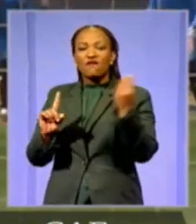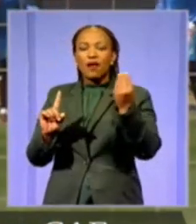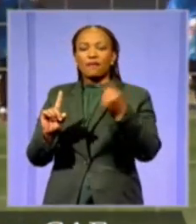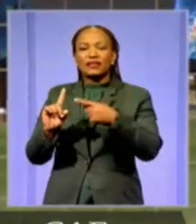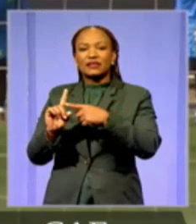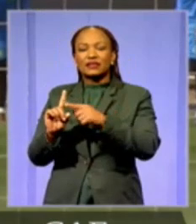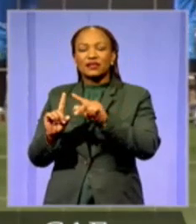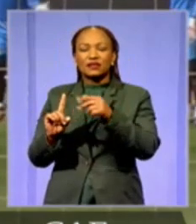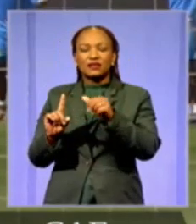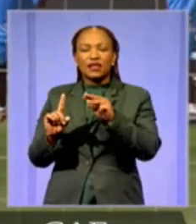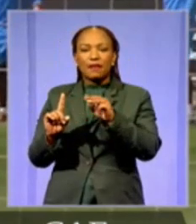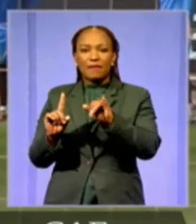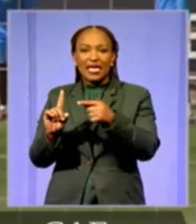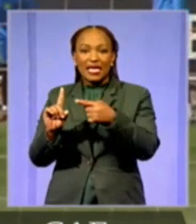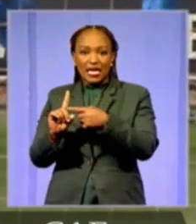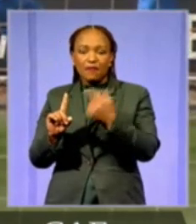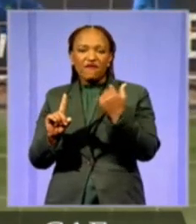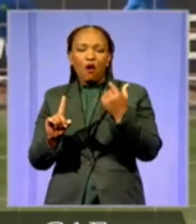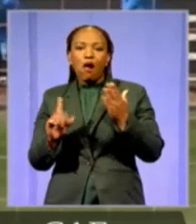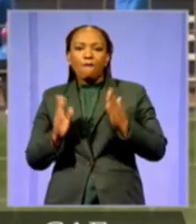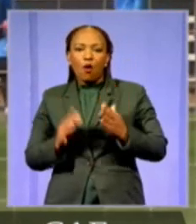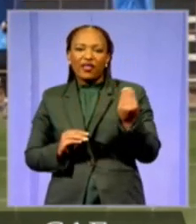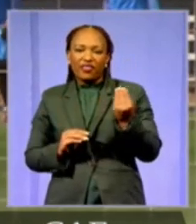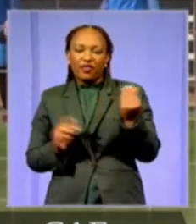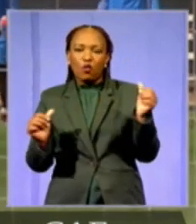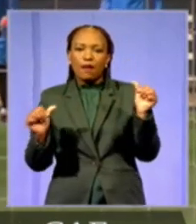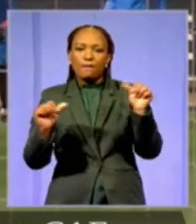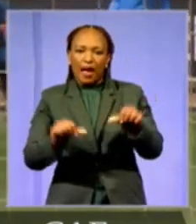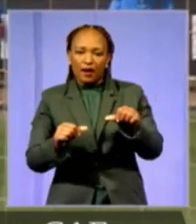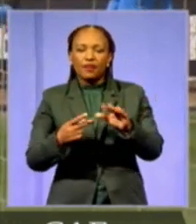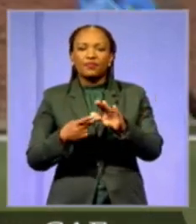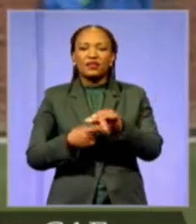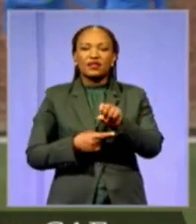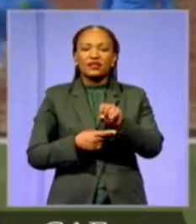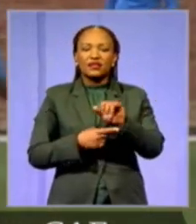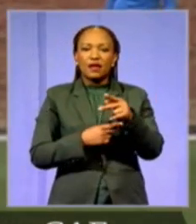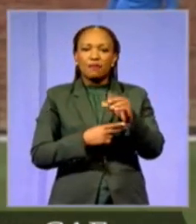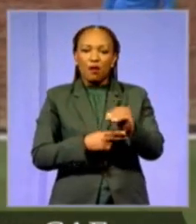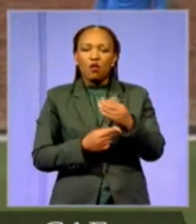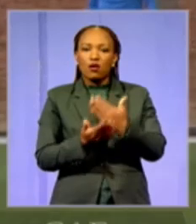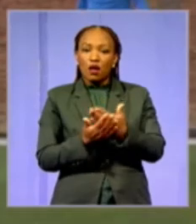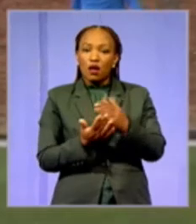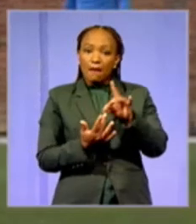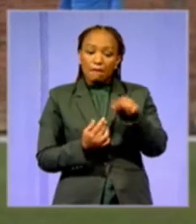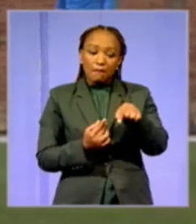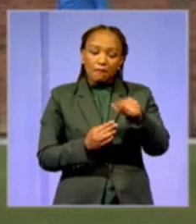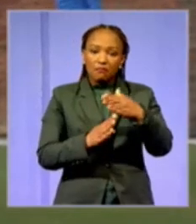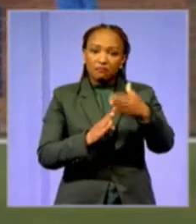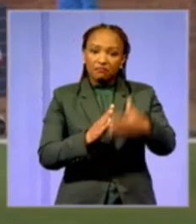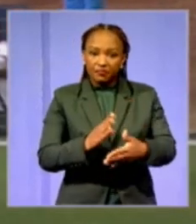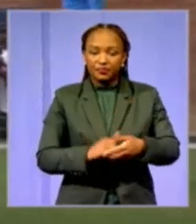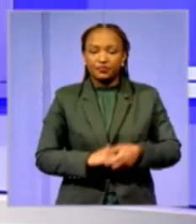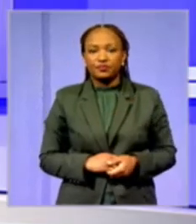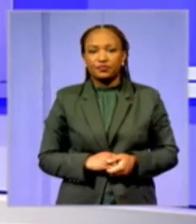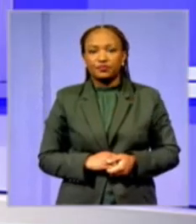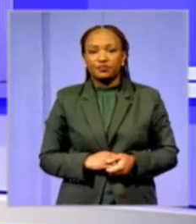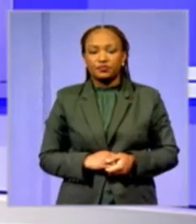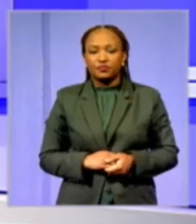o gaufi le go boela mo tshamekong fa Sipho Mbule a le gona go ka tlhophiwa mo bokhutlong jono jwa beke.